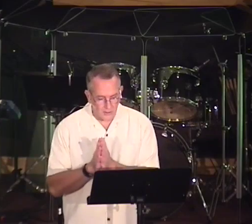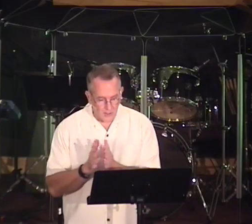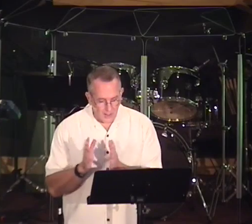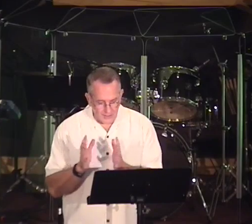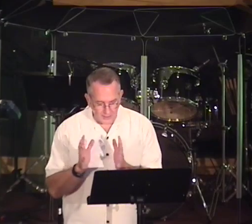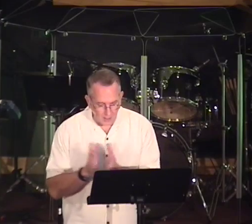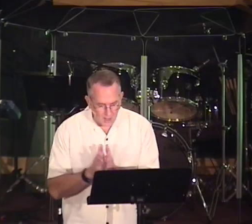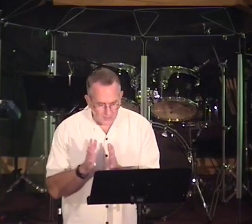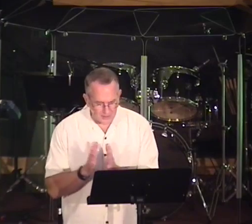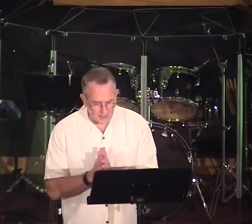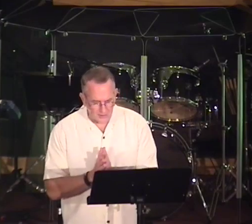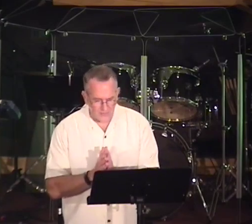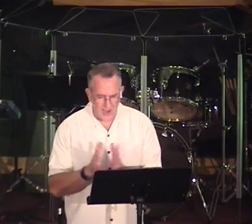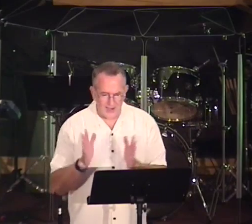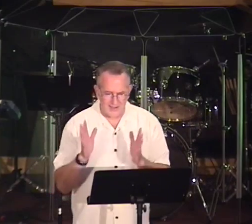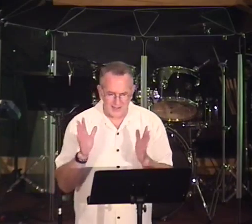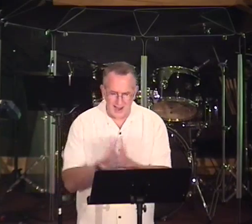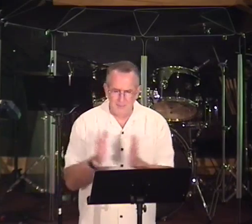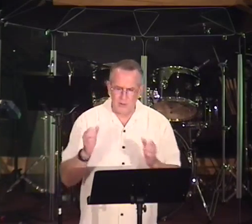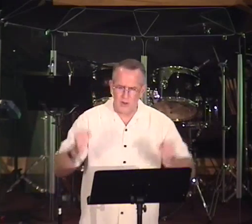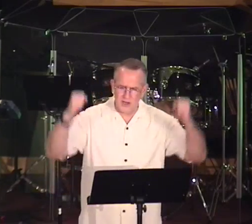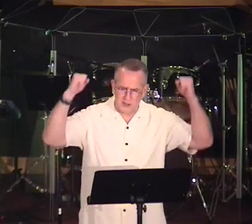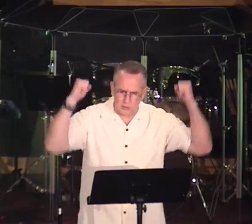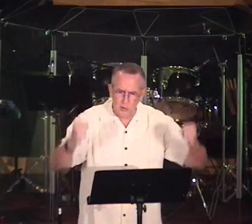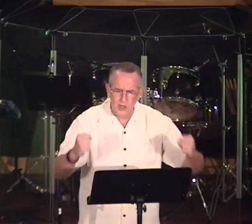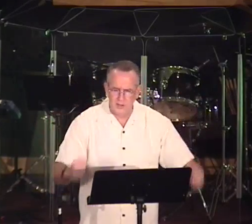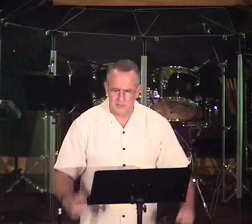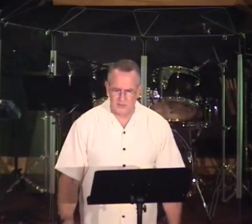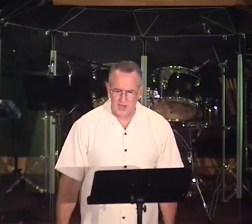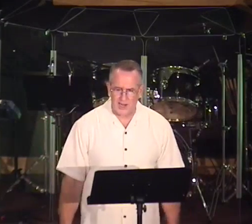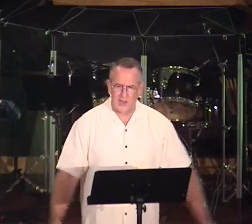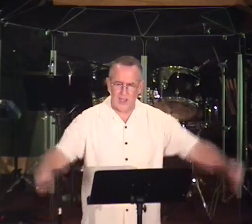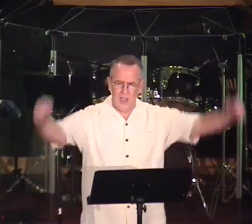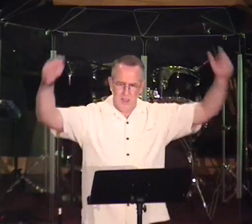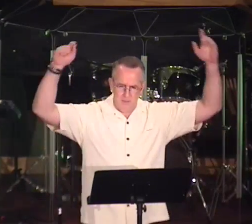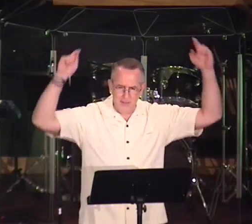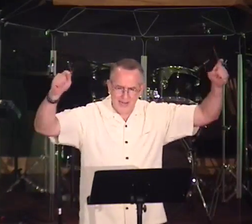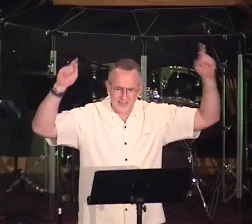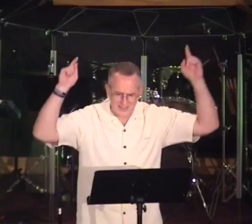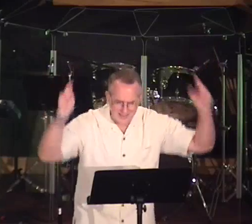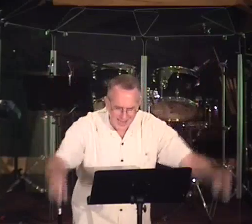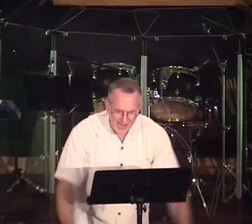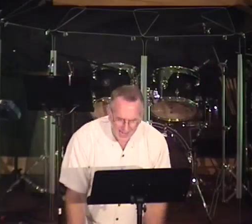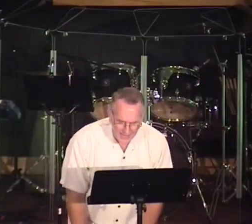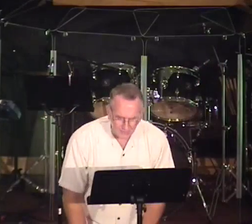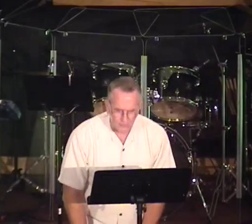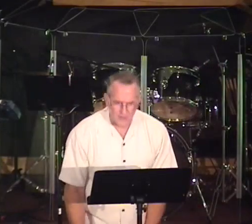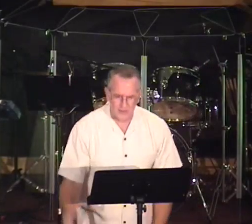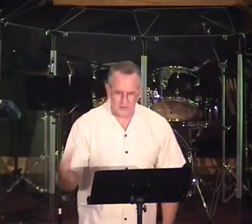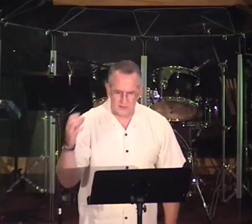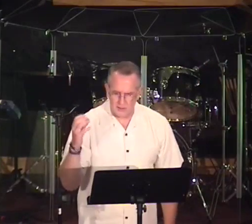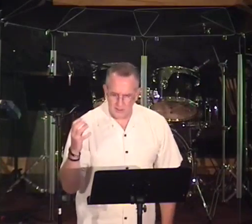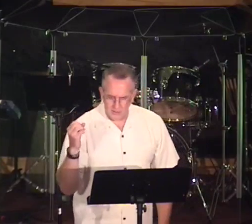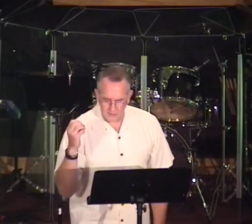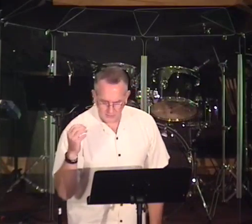words, and he solemnly testified and kept on exhorting them, saying, be saved